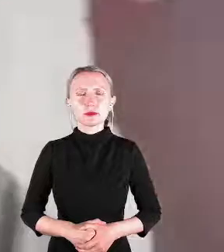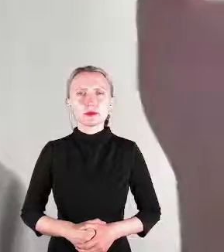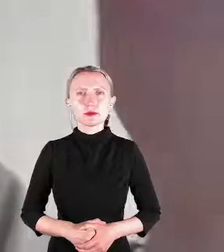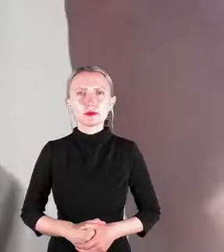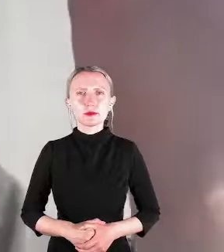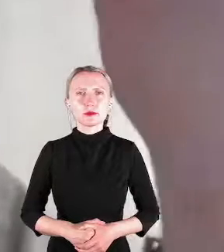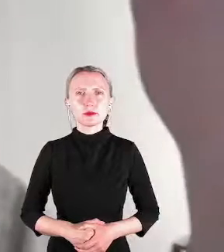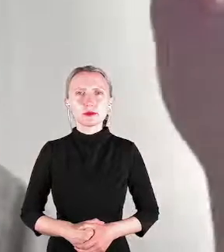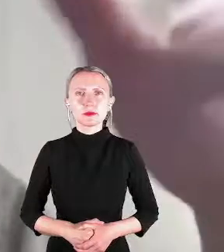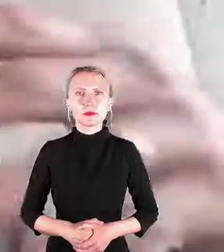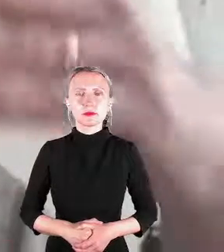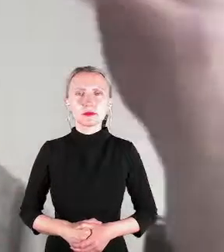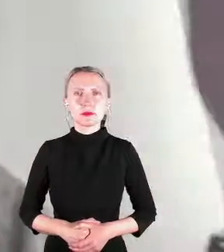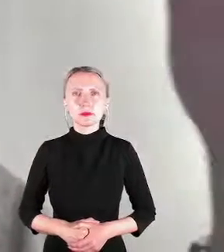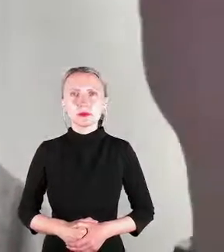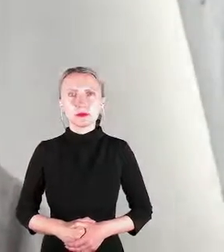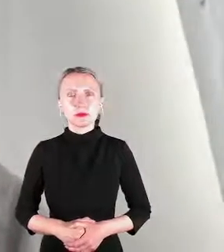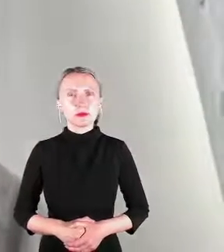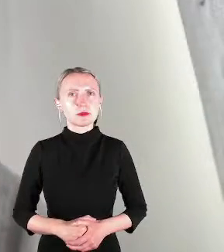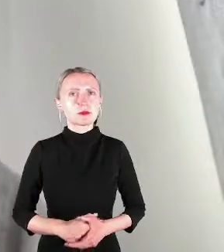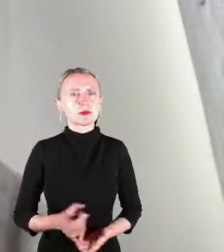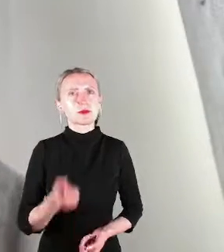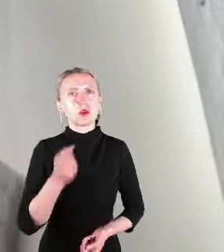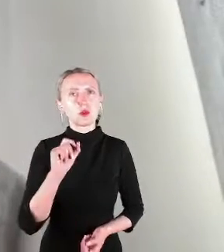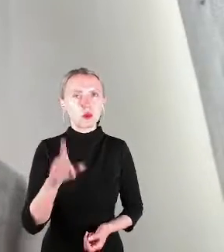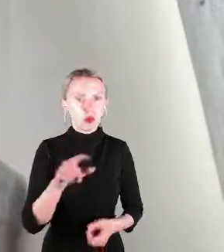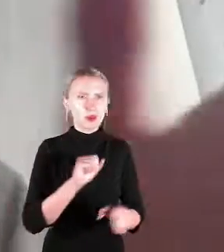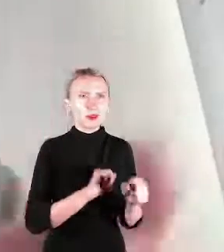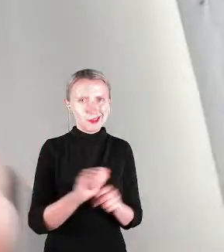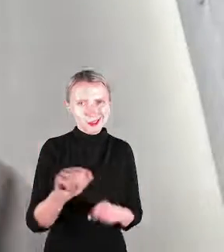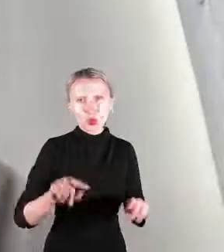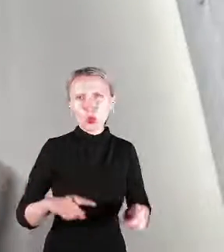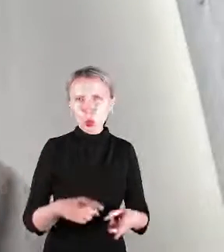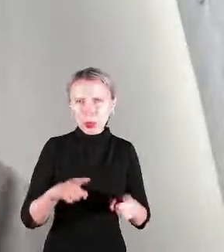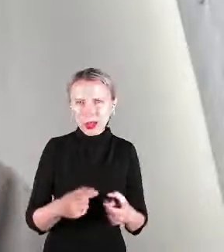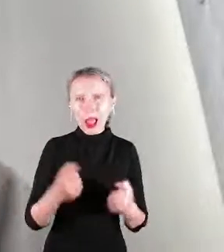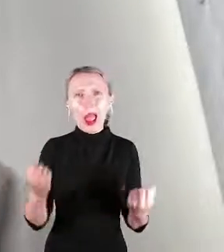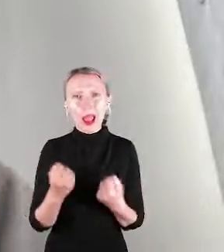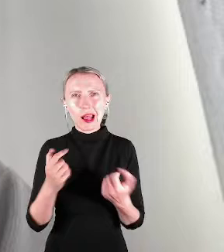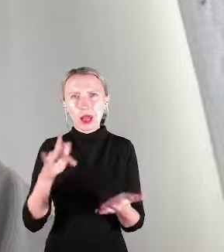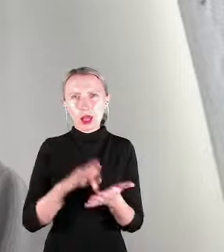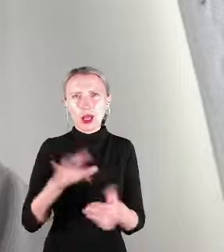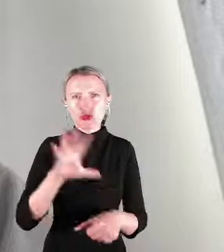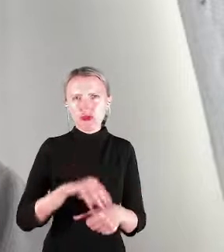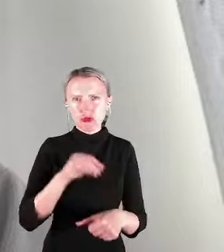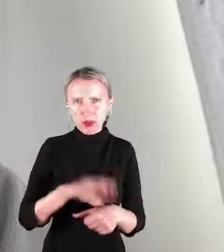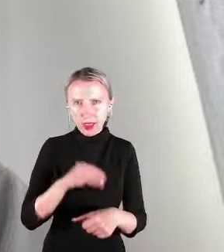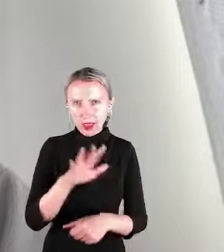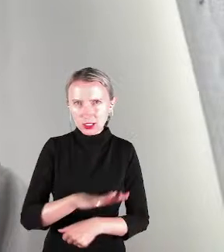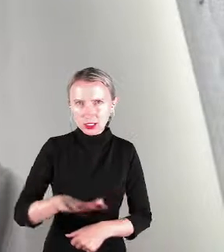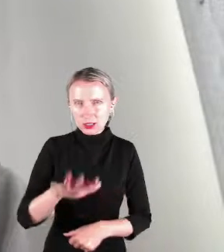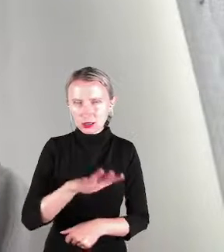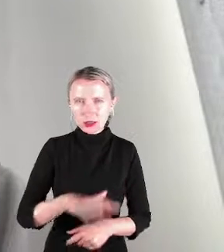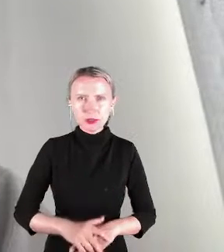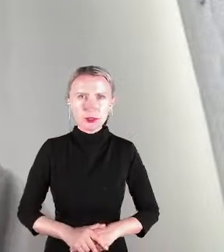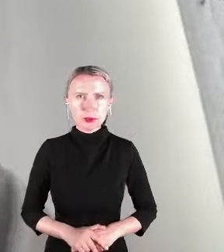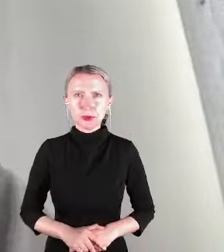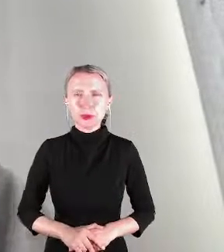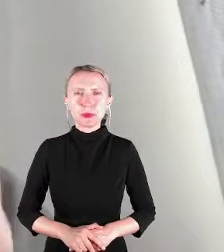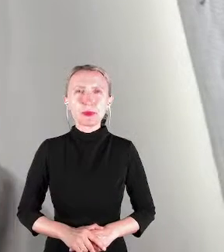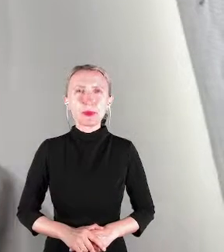real organizations, and even in the state you have a department who